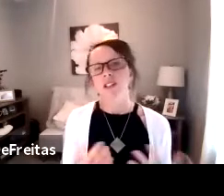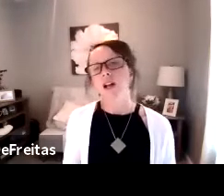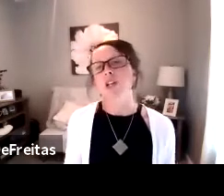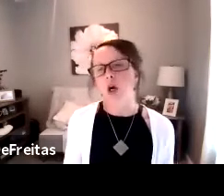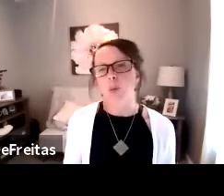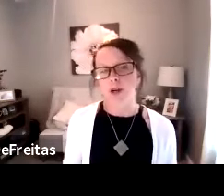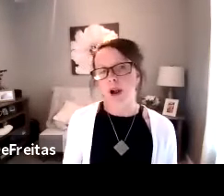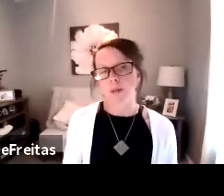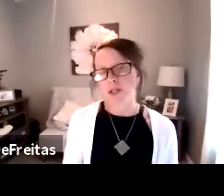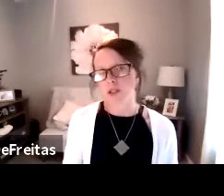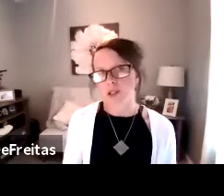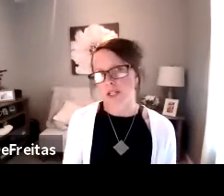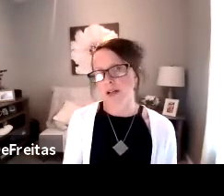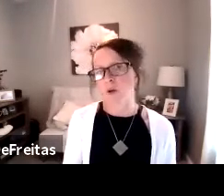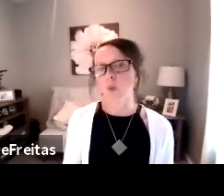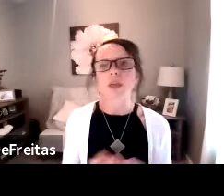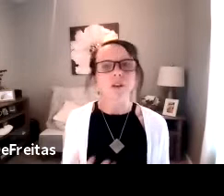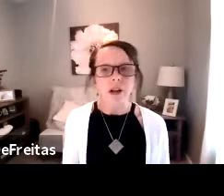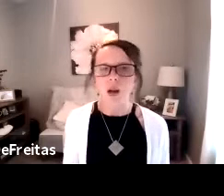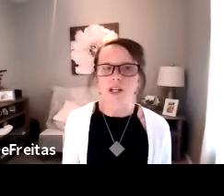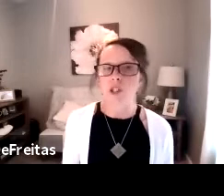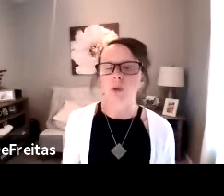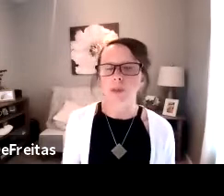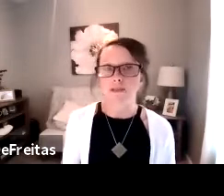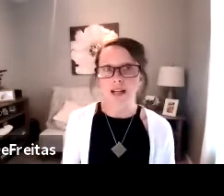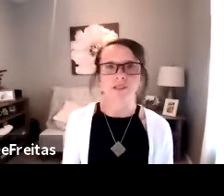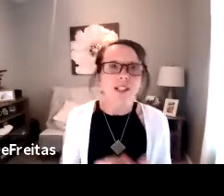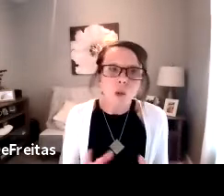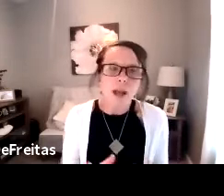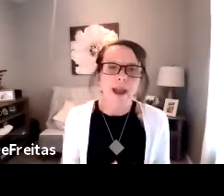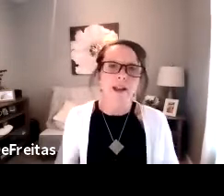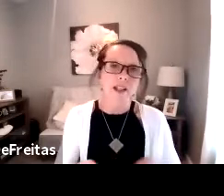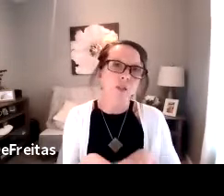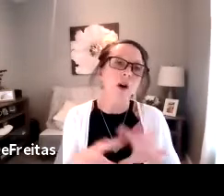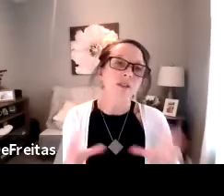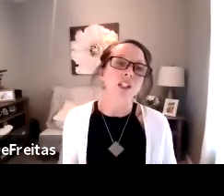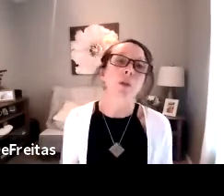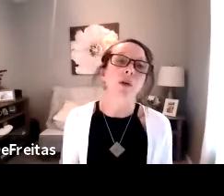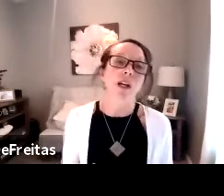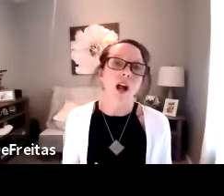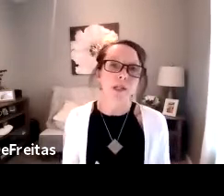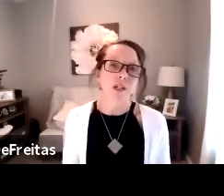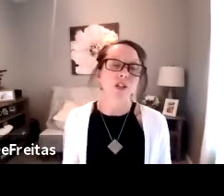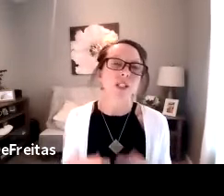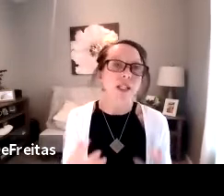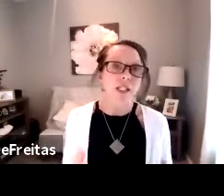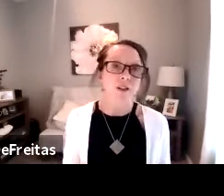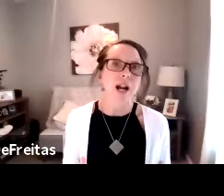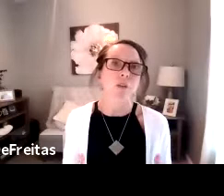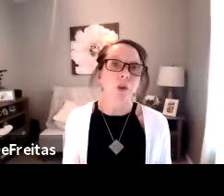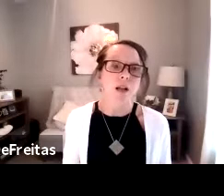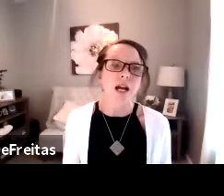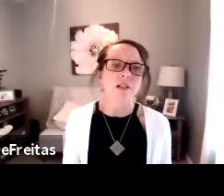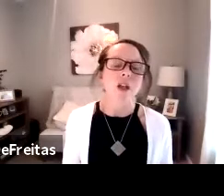So what if it's not known what accommodation is needed or whether an accommodation will be effective? That's okay. That's part of exploring accommodations in